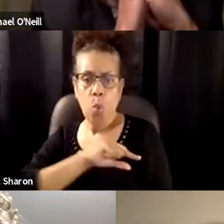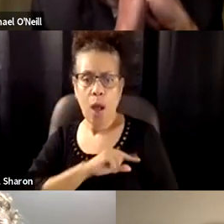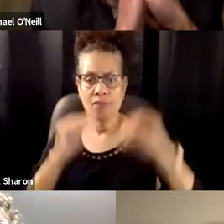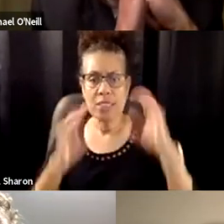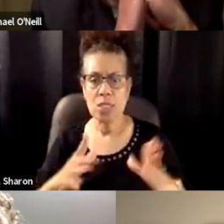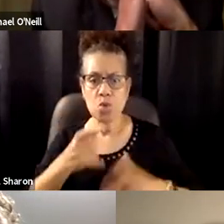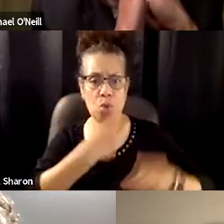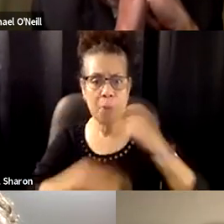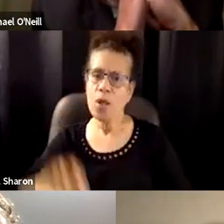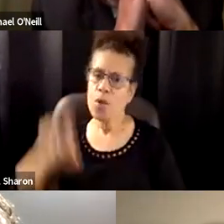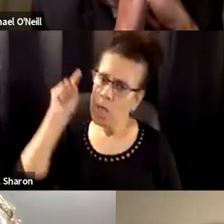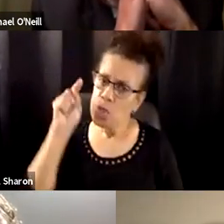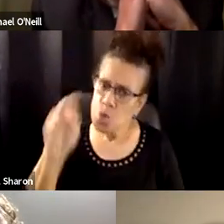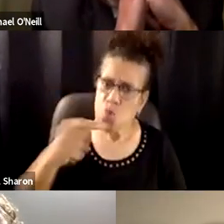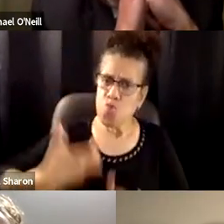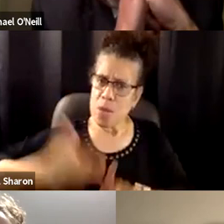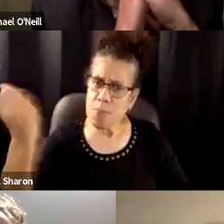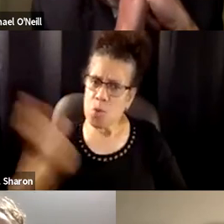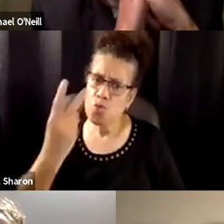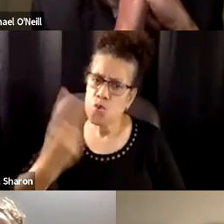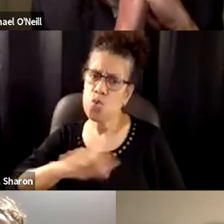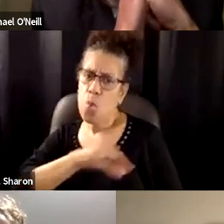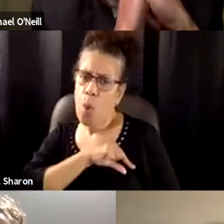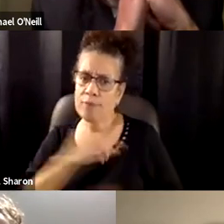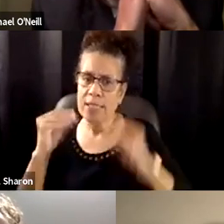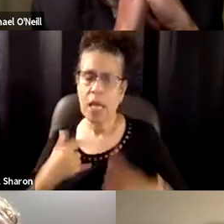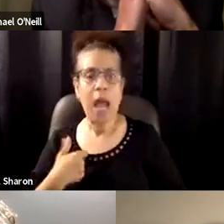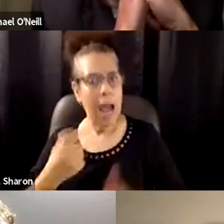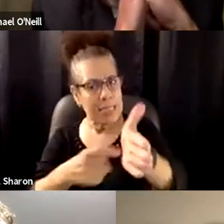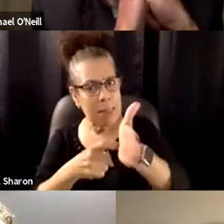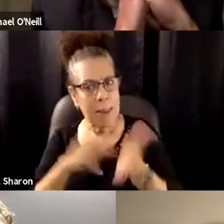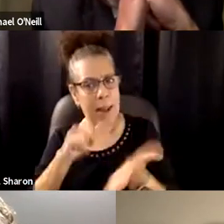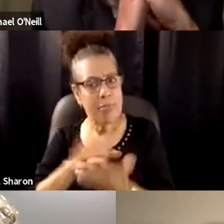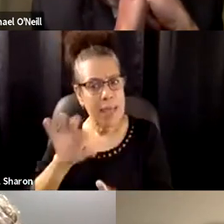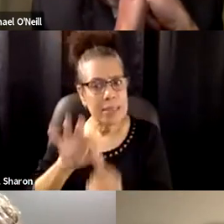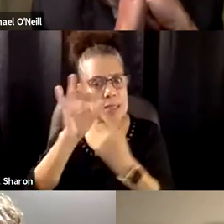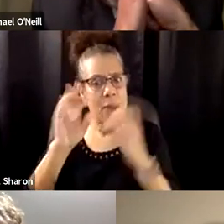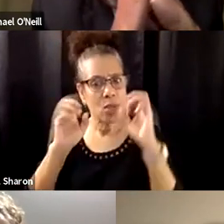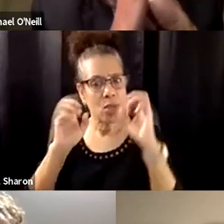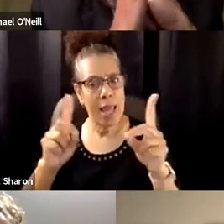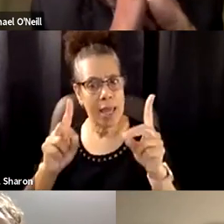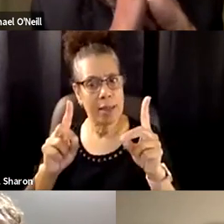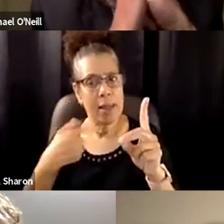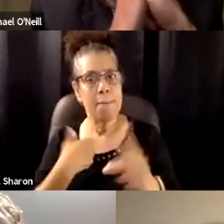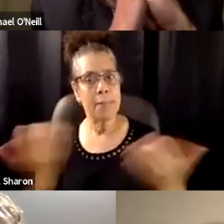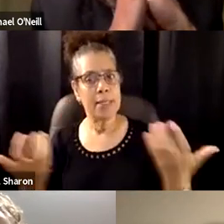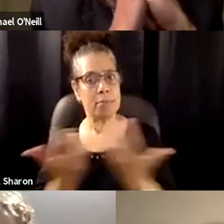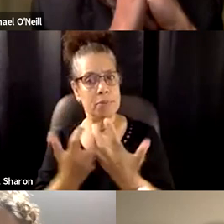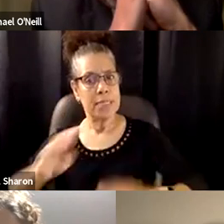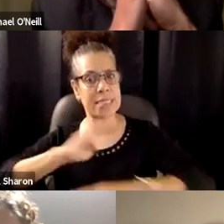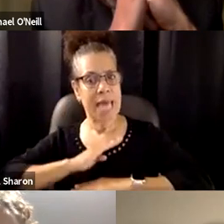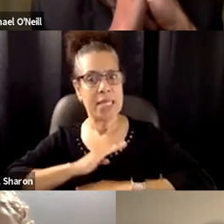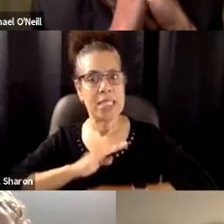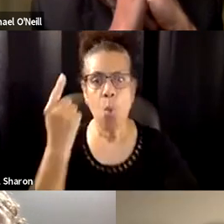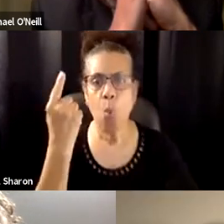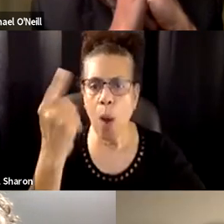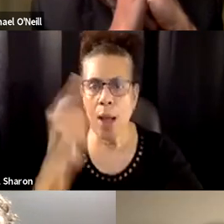that you removed and i demand that special ed requirements be met within one week thank you very